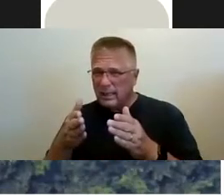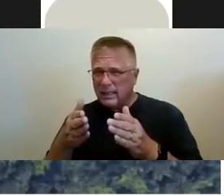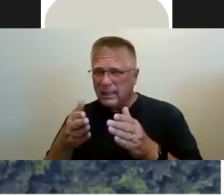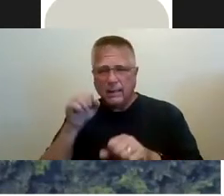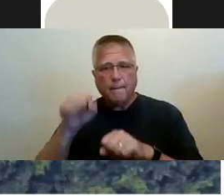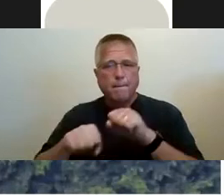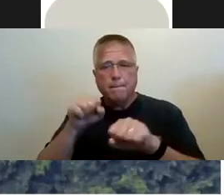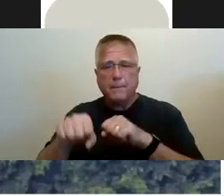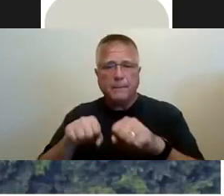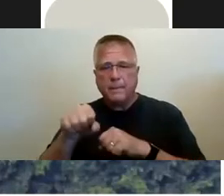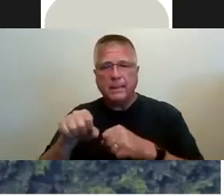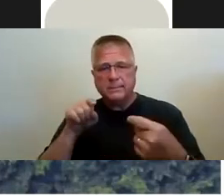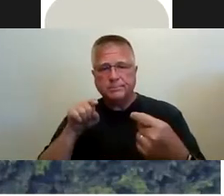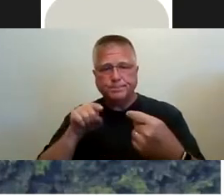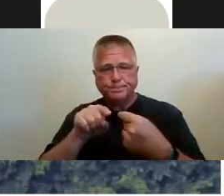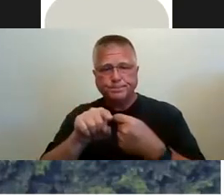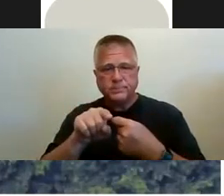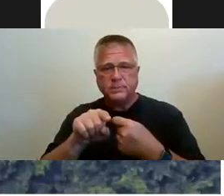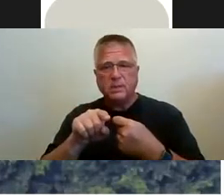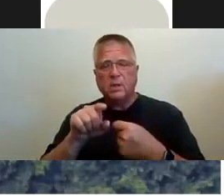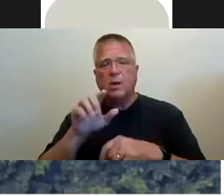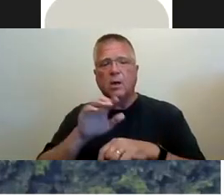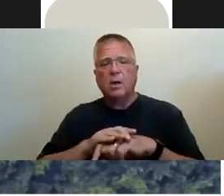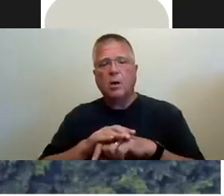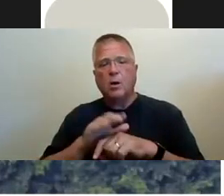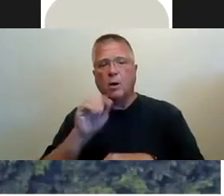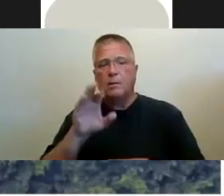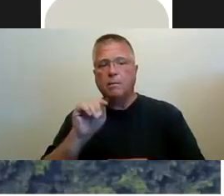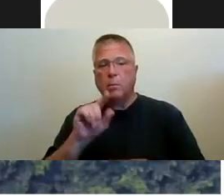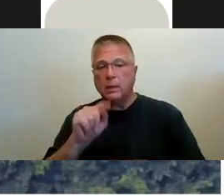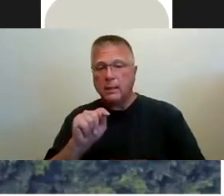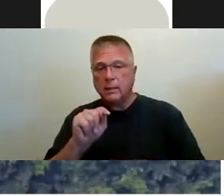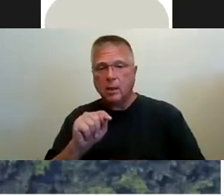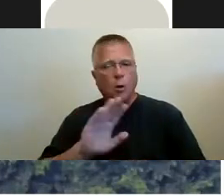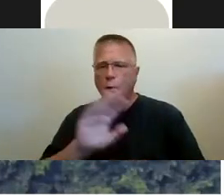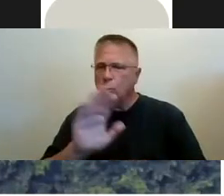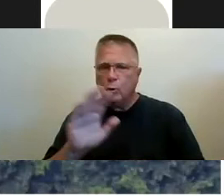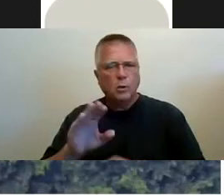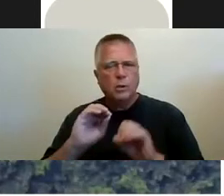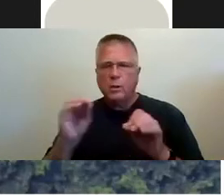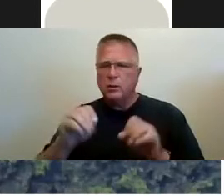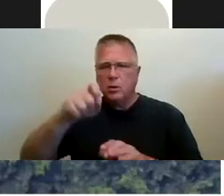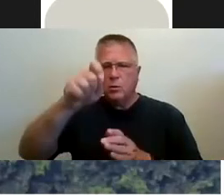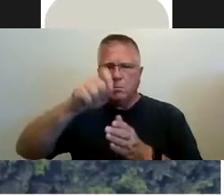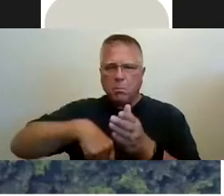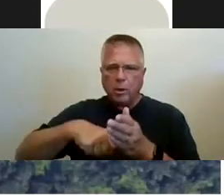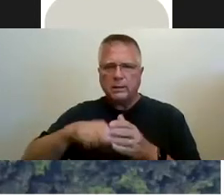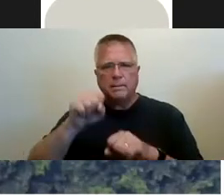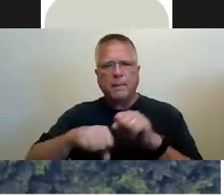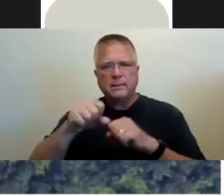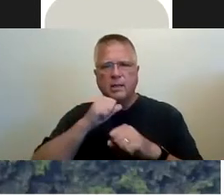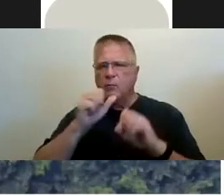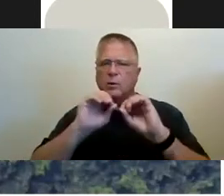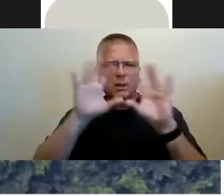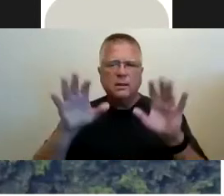bike lane on Bartlett Street? No, there would be no marked bike. Sorry, yeah, that was not clear. There